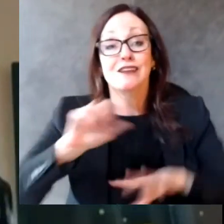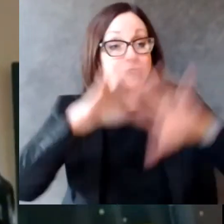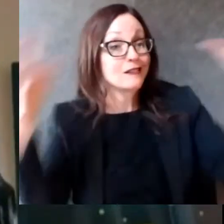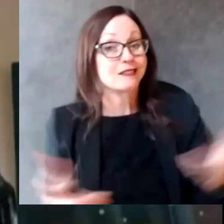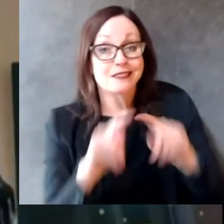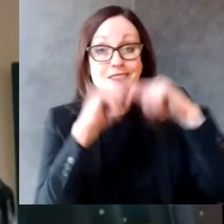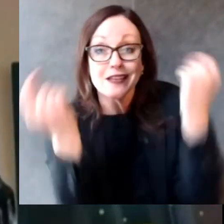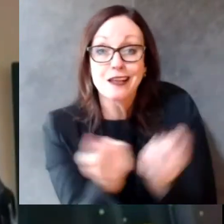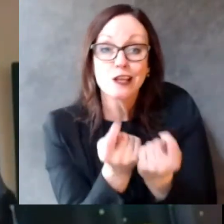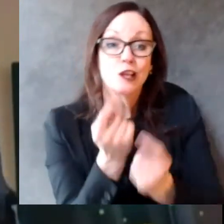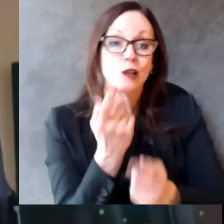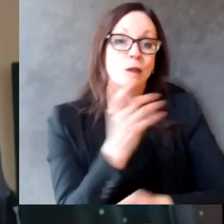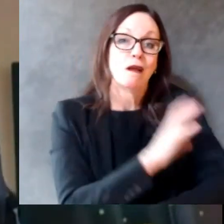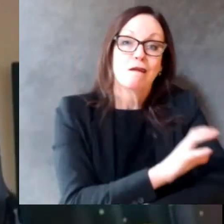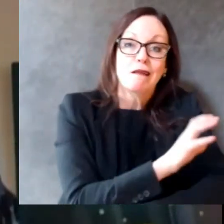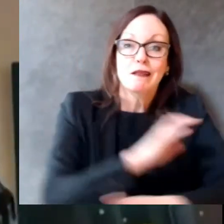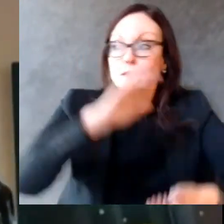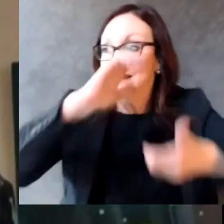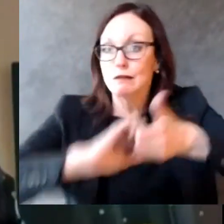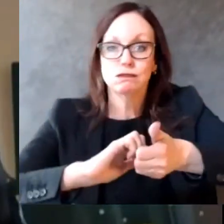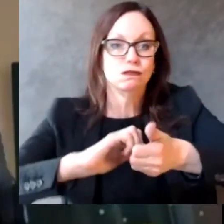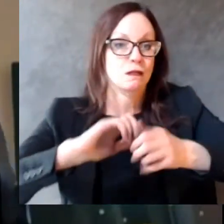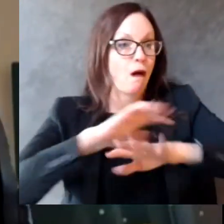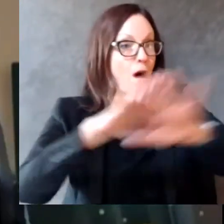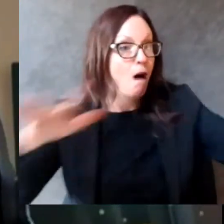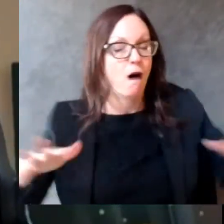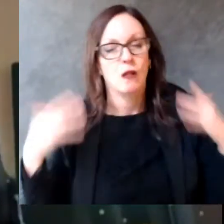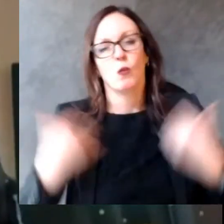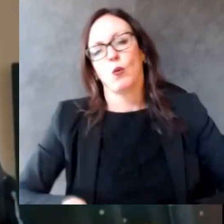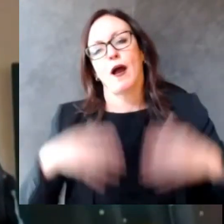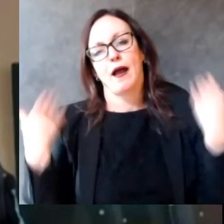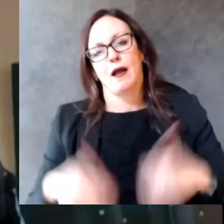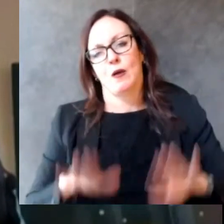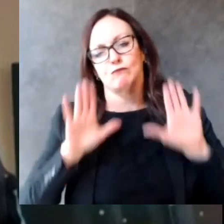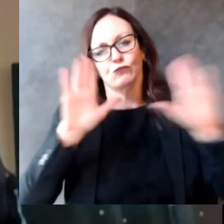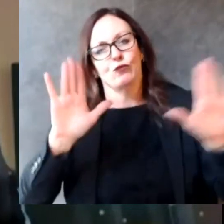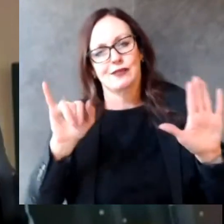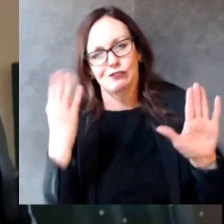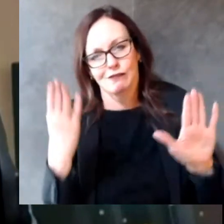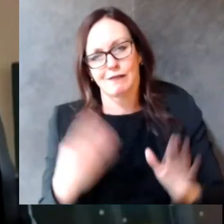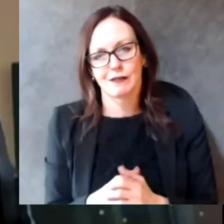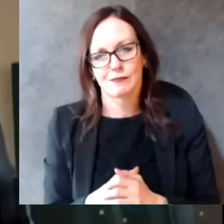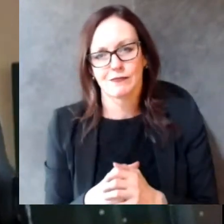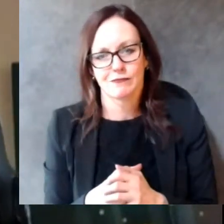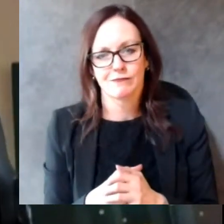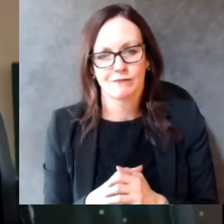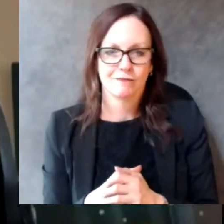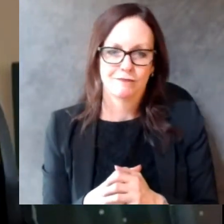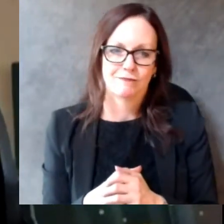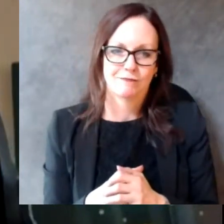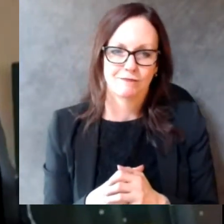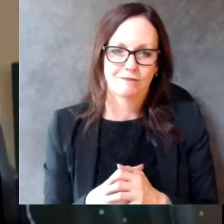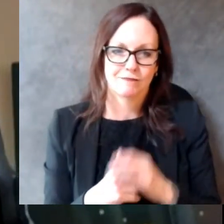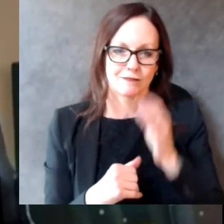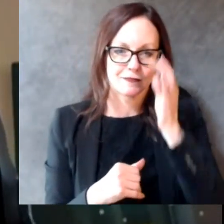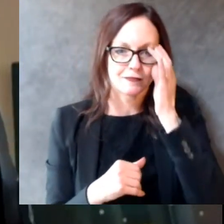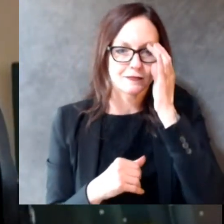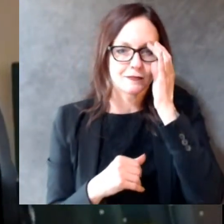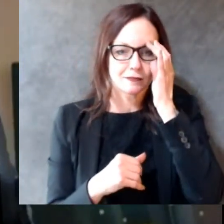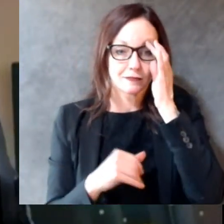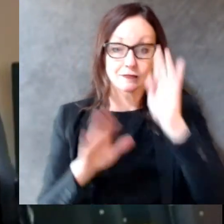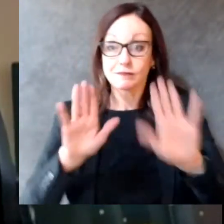frank, when it comes to kids, you may have to drive a little farther to get a vaccine